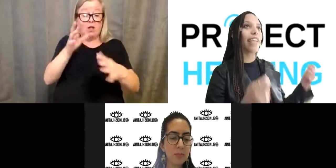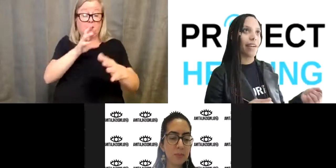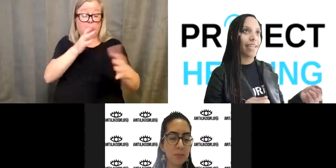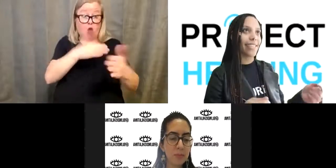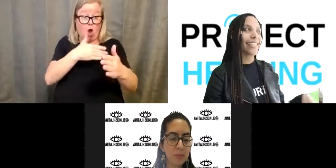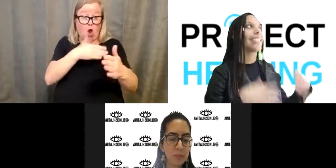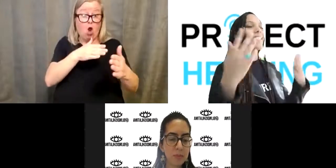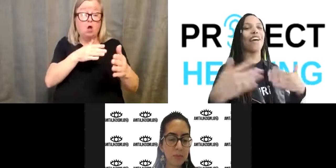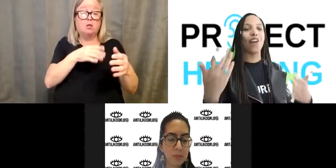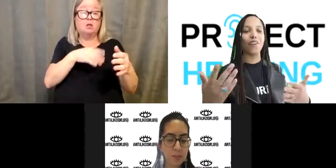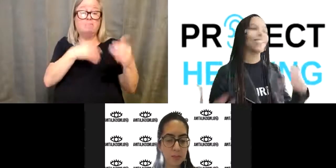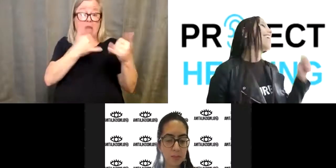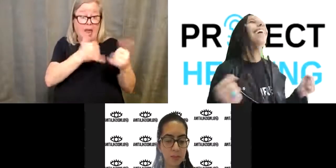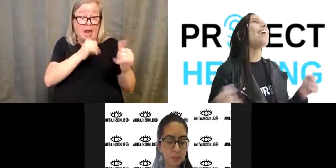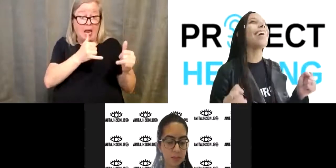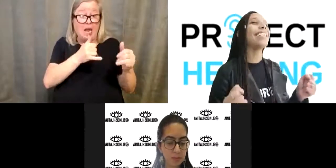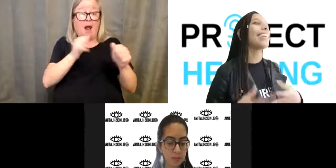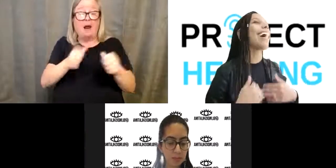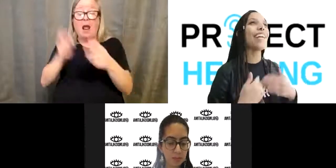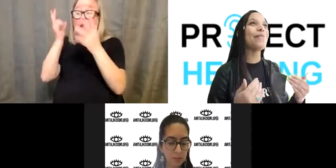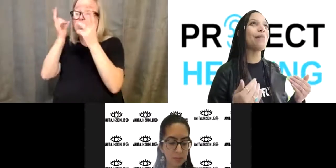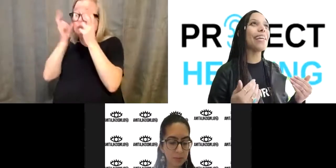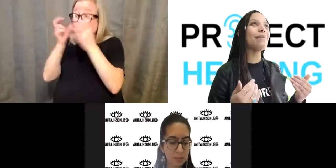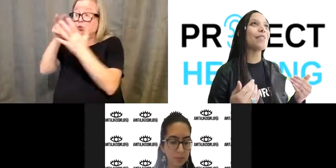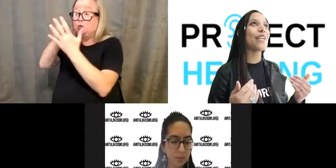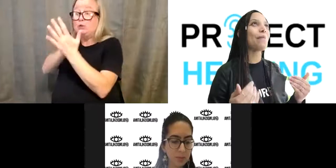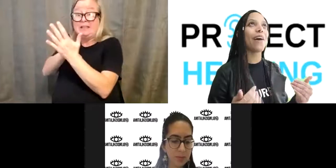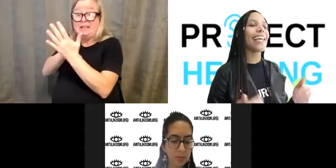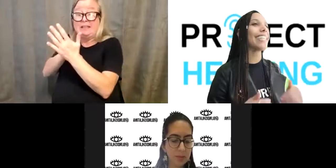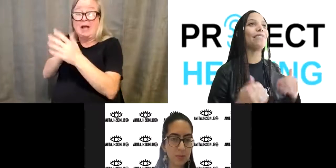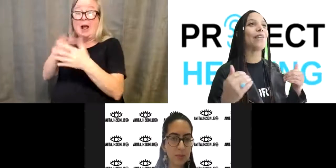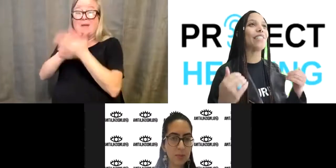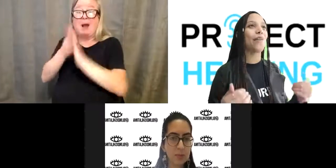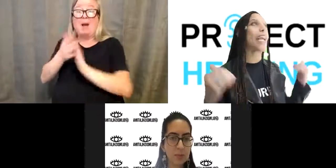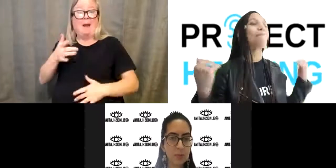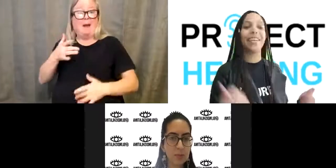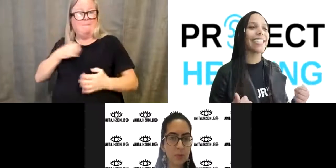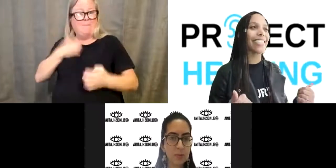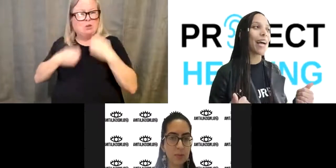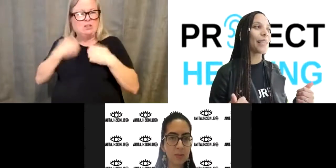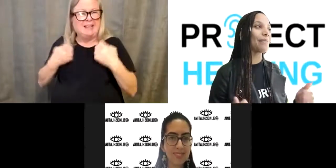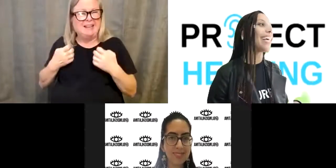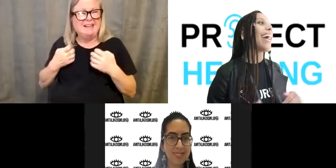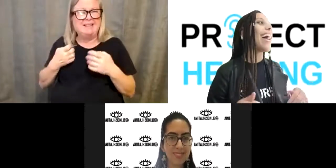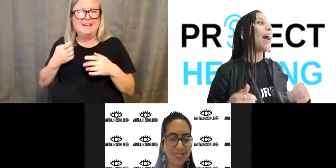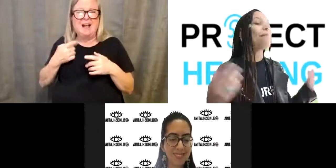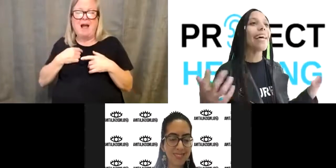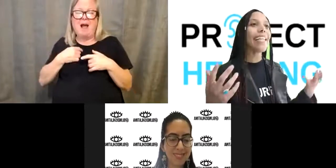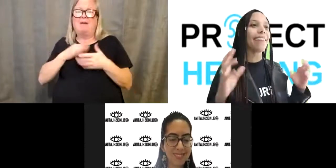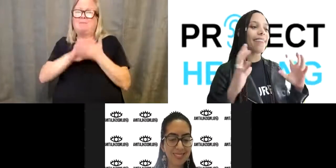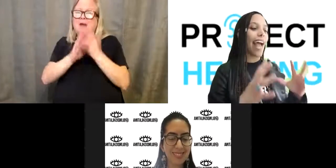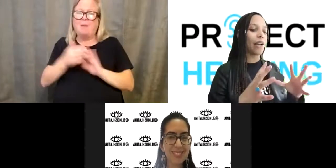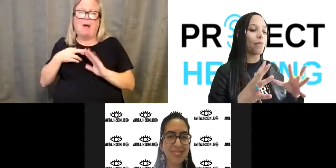the lyrics to sing along. Oh gosh, I don't know why I'm getting emotional about that, because I've told this story a million times,